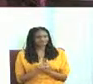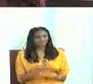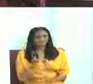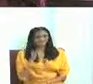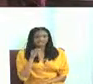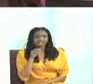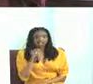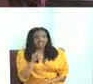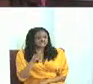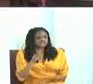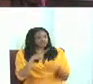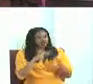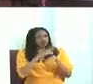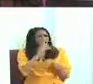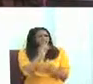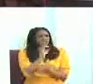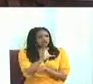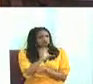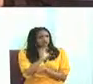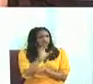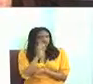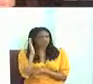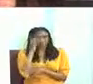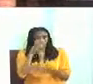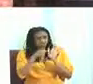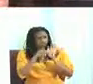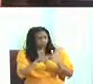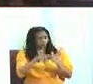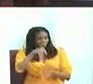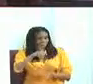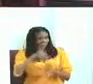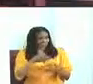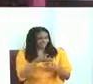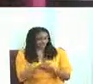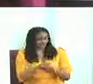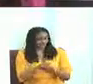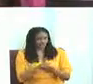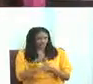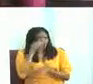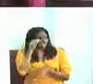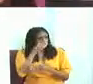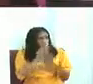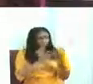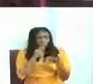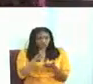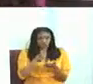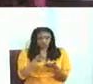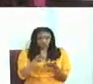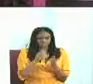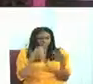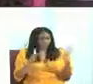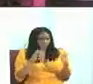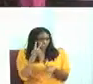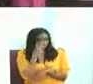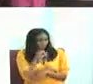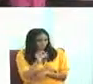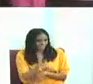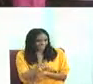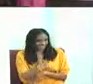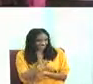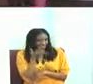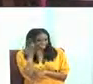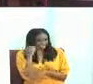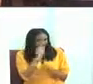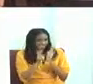on a documentary, the one that we're showing downstairs after worship. I know some of you were in there last hour, so you got to see her on